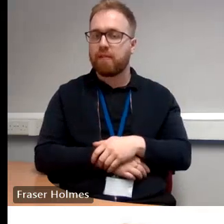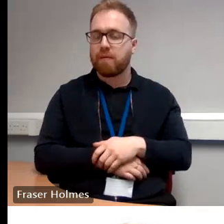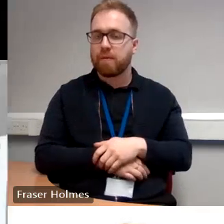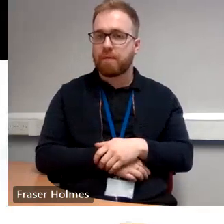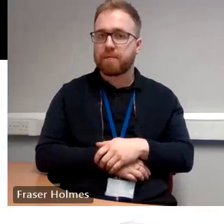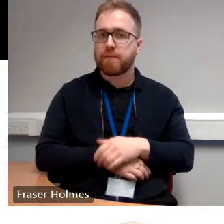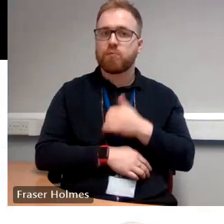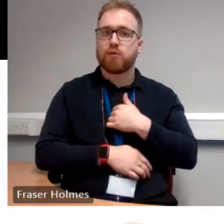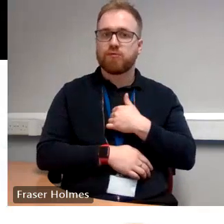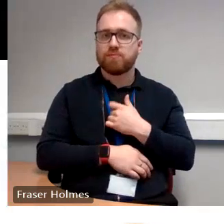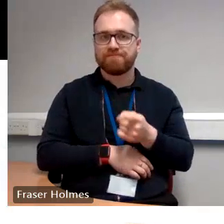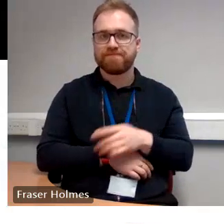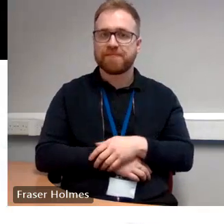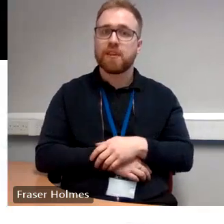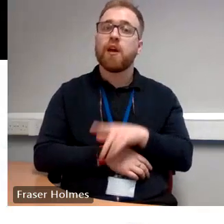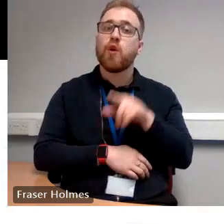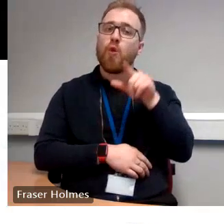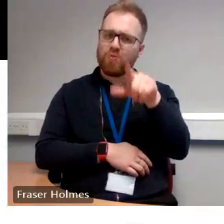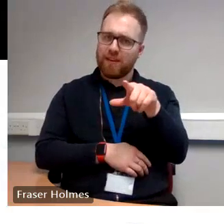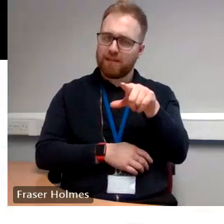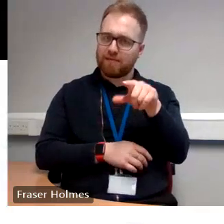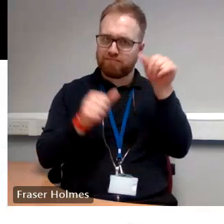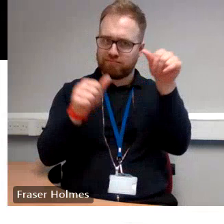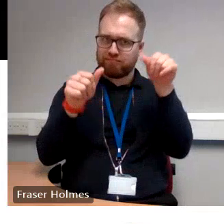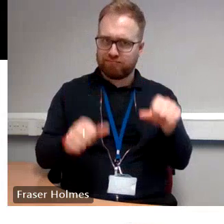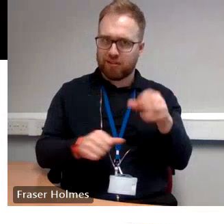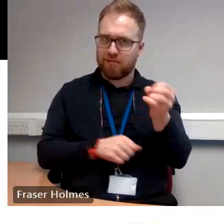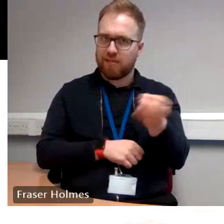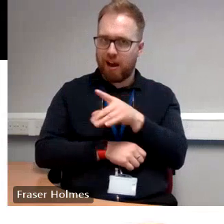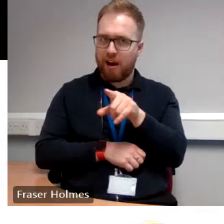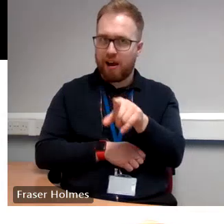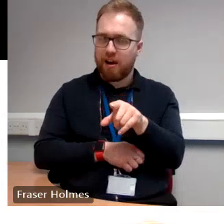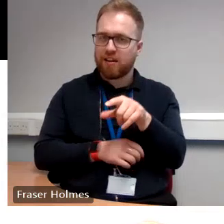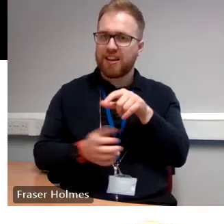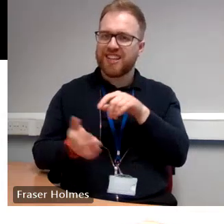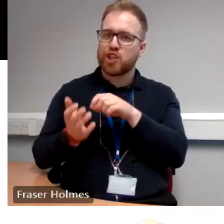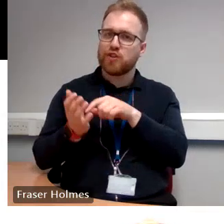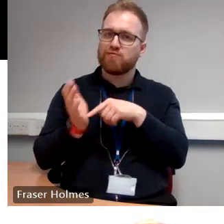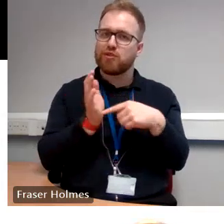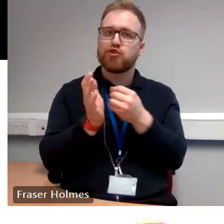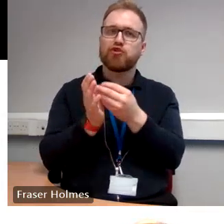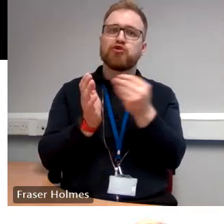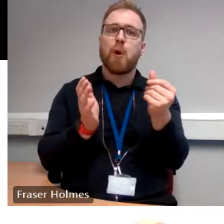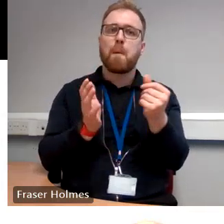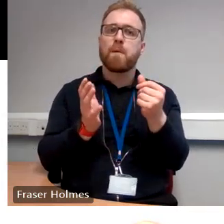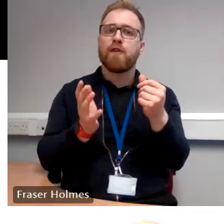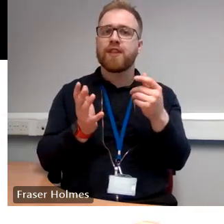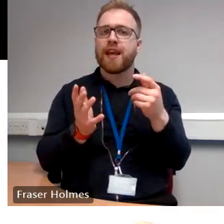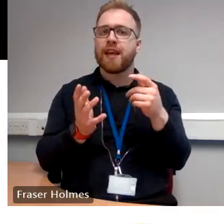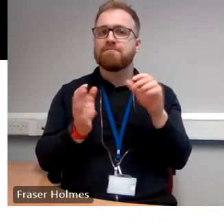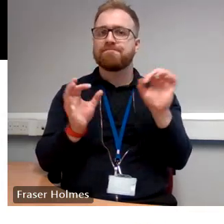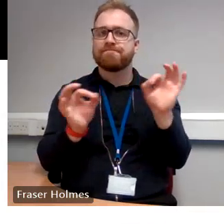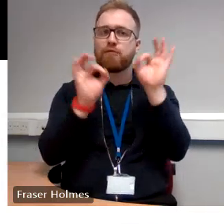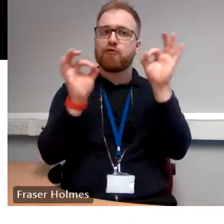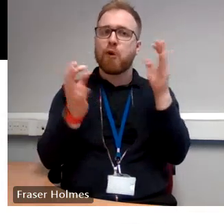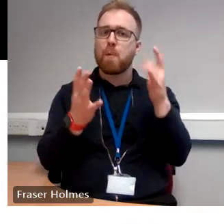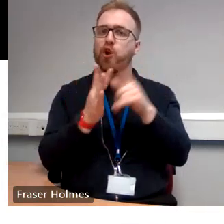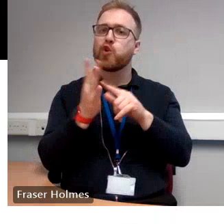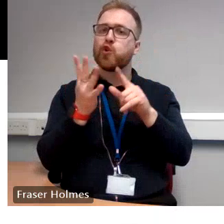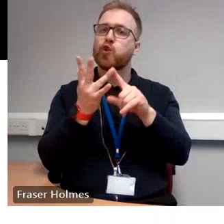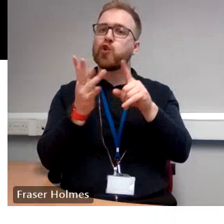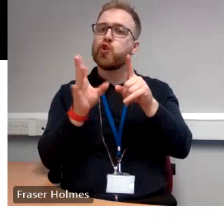like Okay, so this slide here, I'm going to share with you some of the highlights from the Joy social prescribing platform. Now, this was